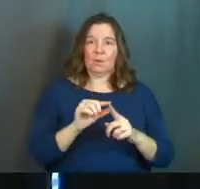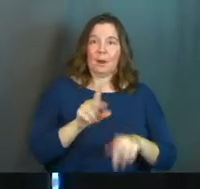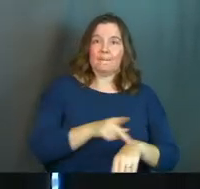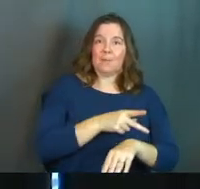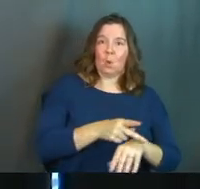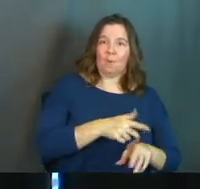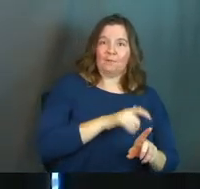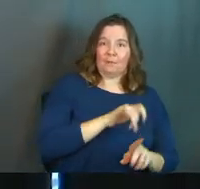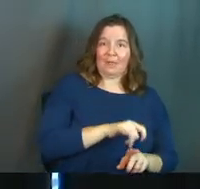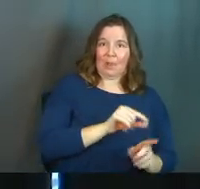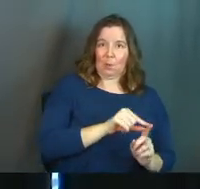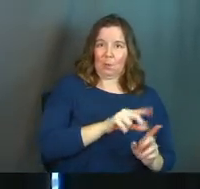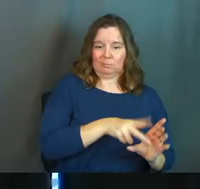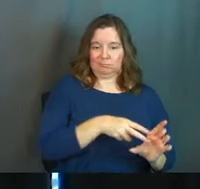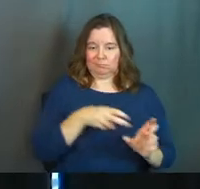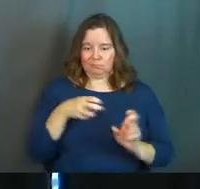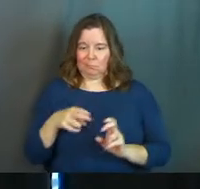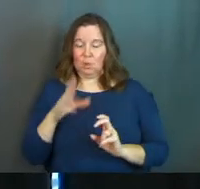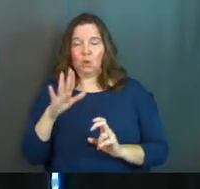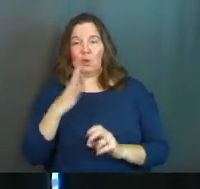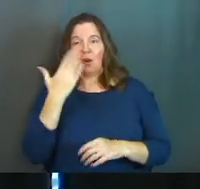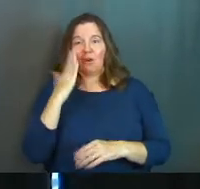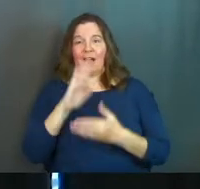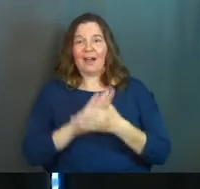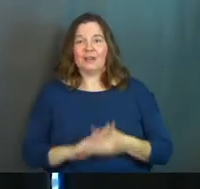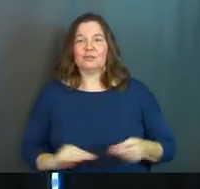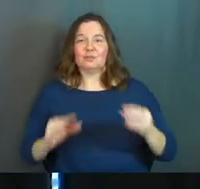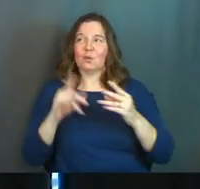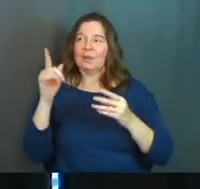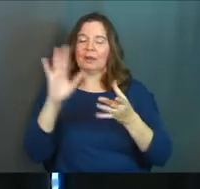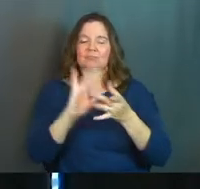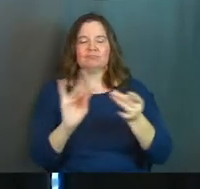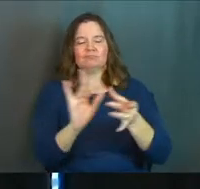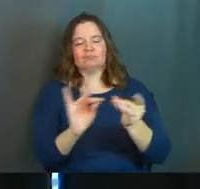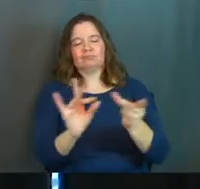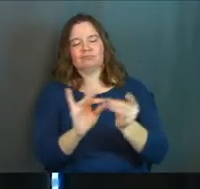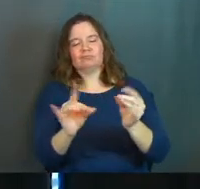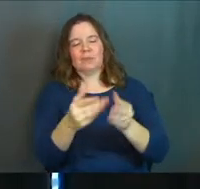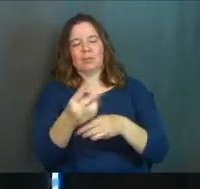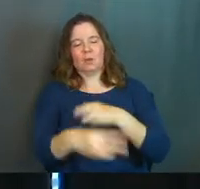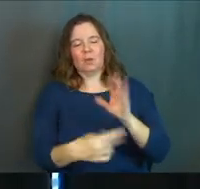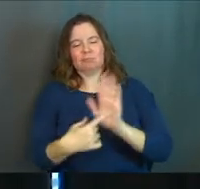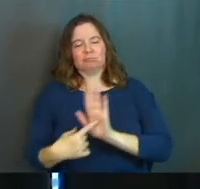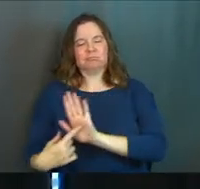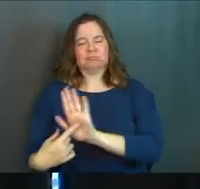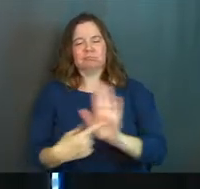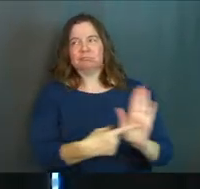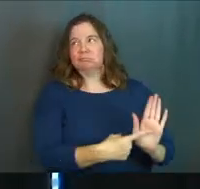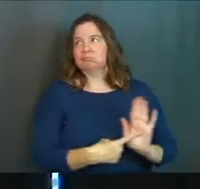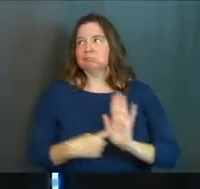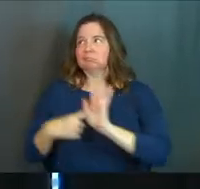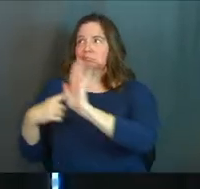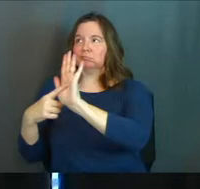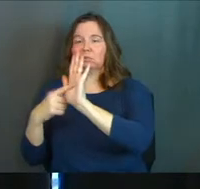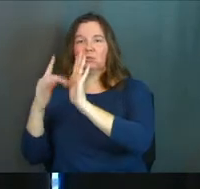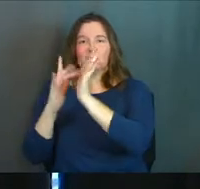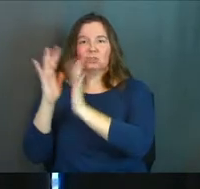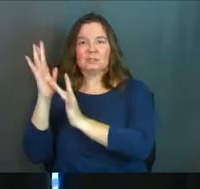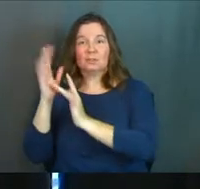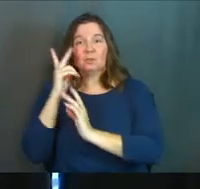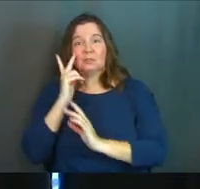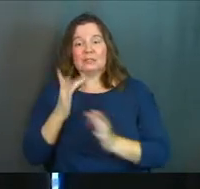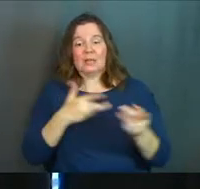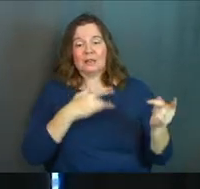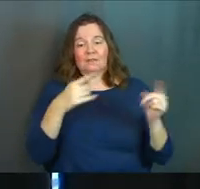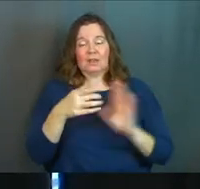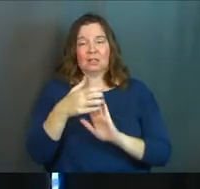word poem from that. You are God's story that he's telling in this world to point to Jesus. See, the events